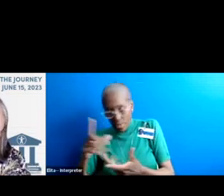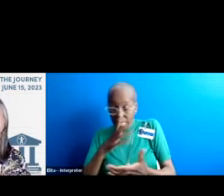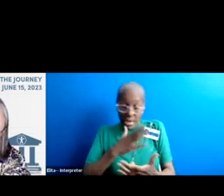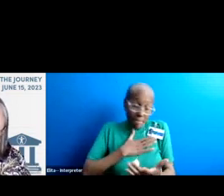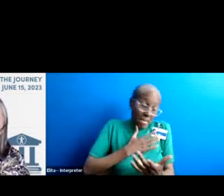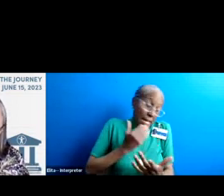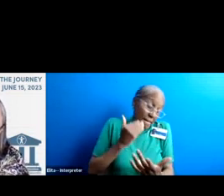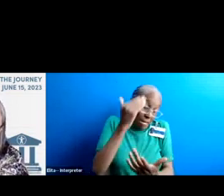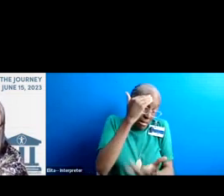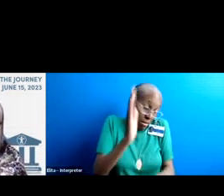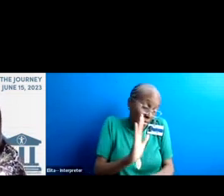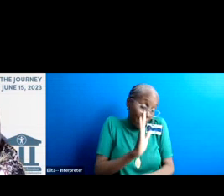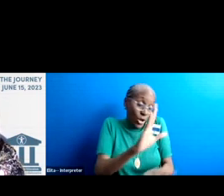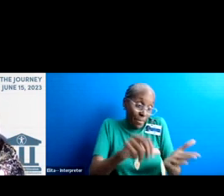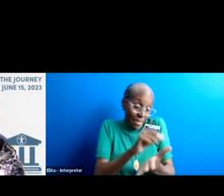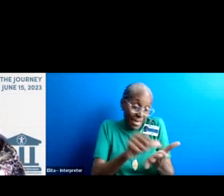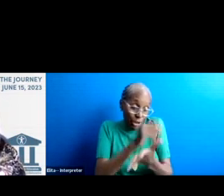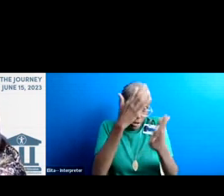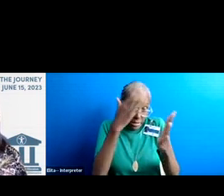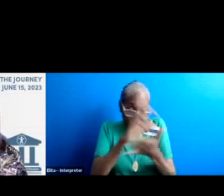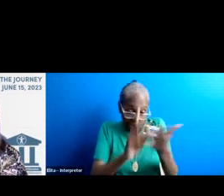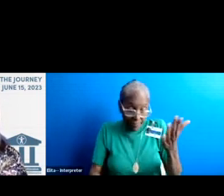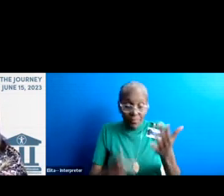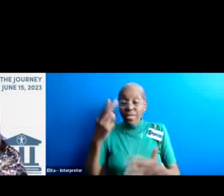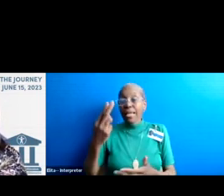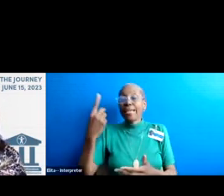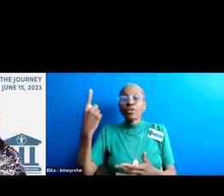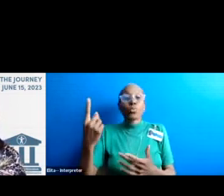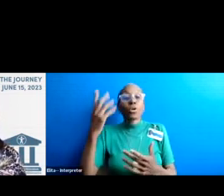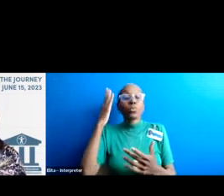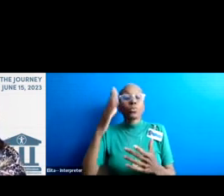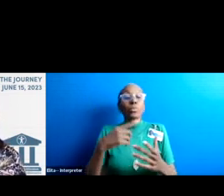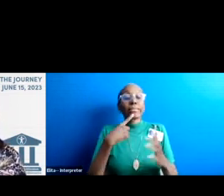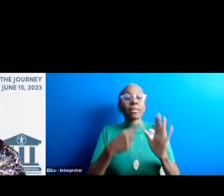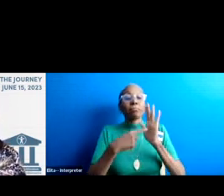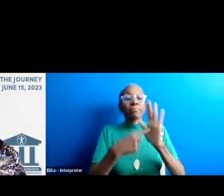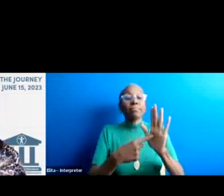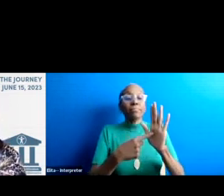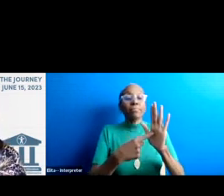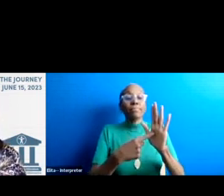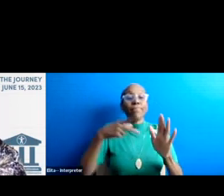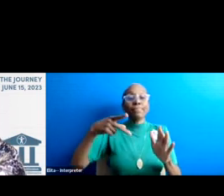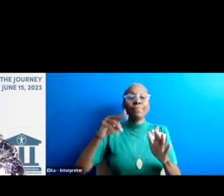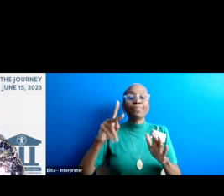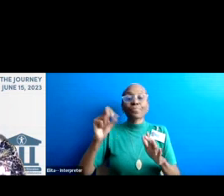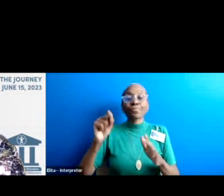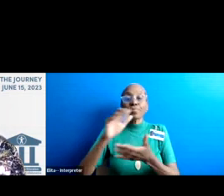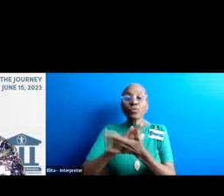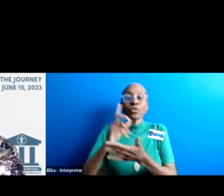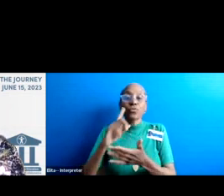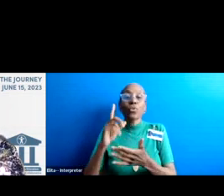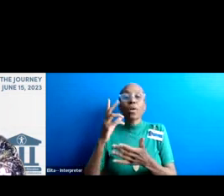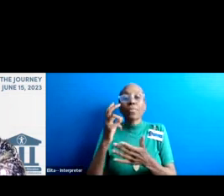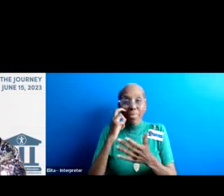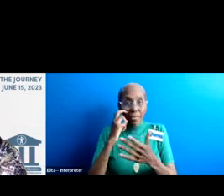know, that's a page design. If it was me, the H1 would be something like Perkins School for the Blind, and then like